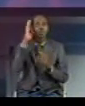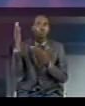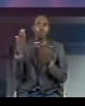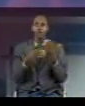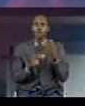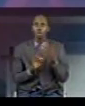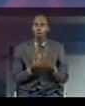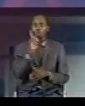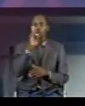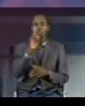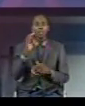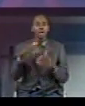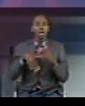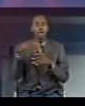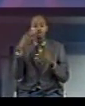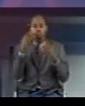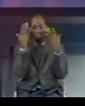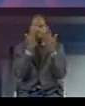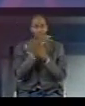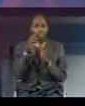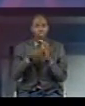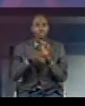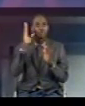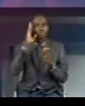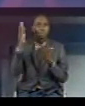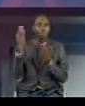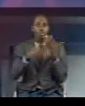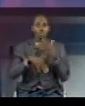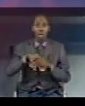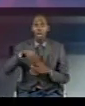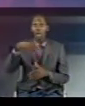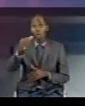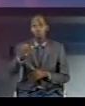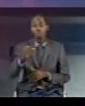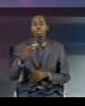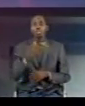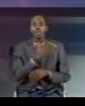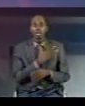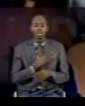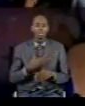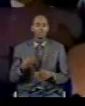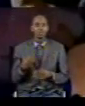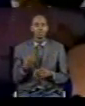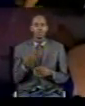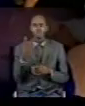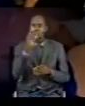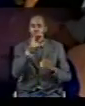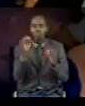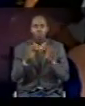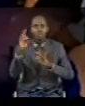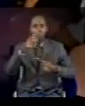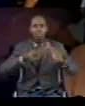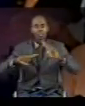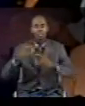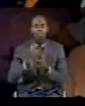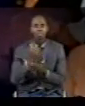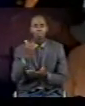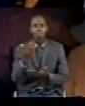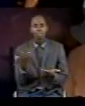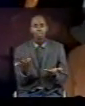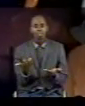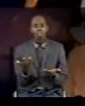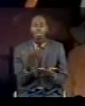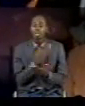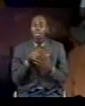Out of darkness, he'll bring you forth. I've lost some amen over there. And out of all